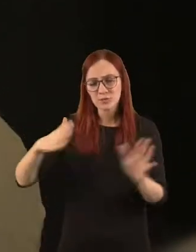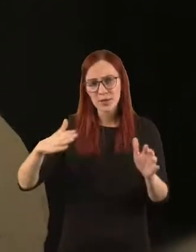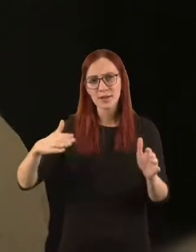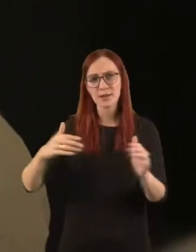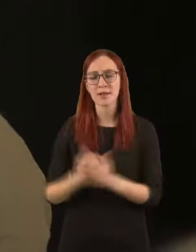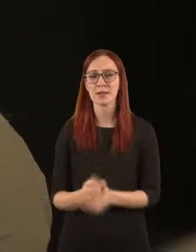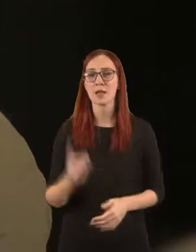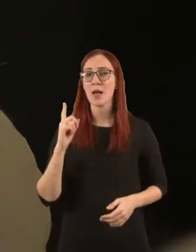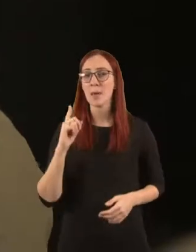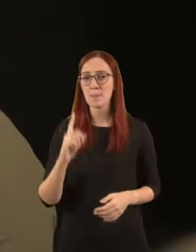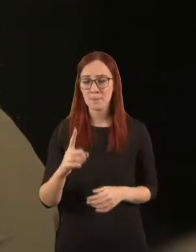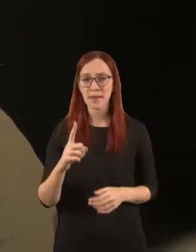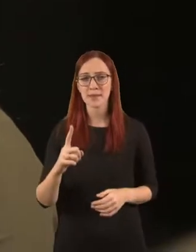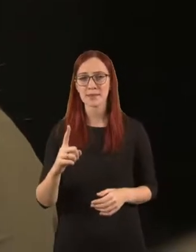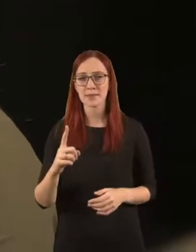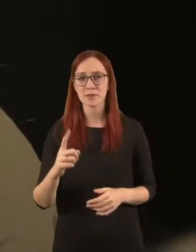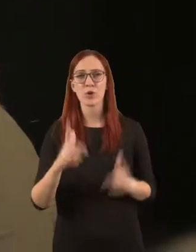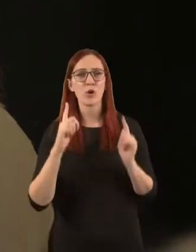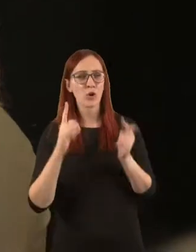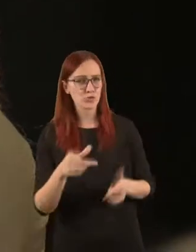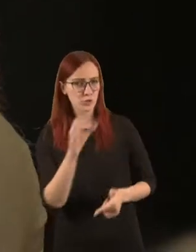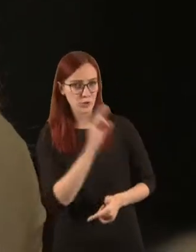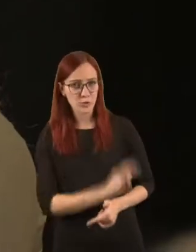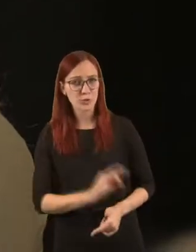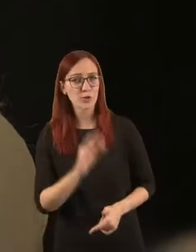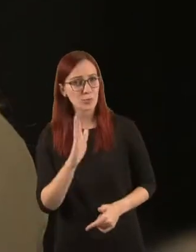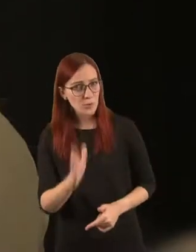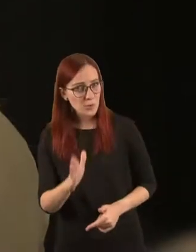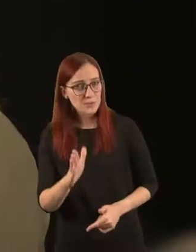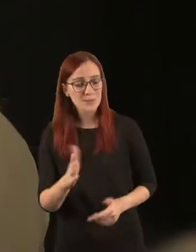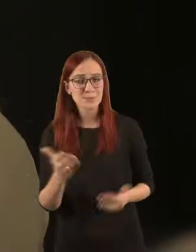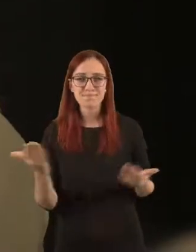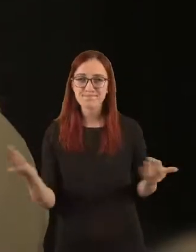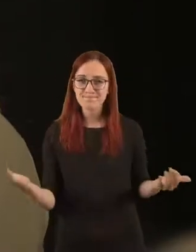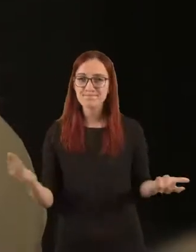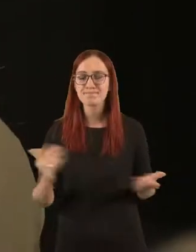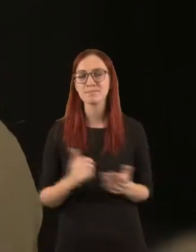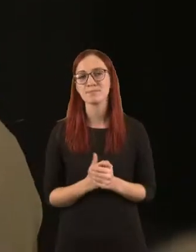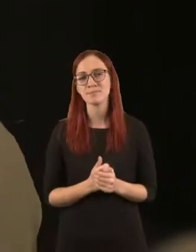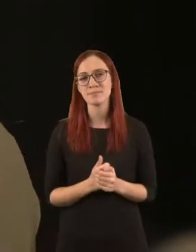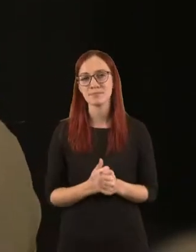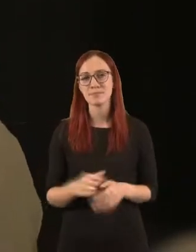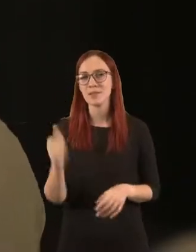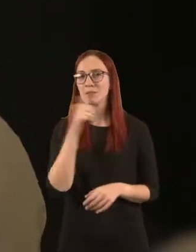service, new bicycle routes, but nobody speaks about